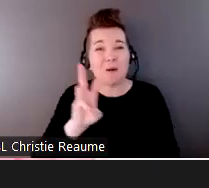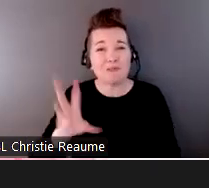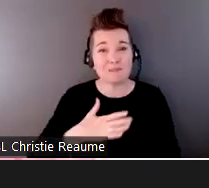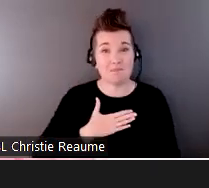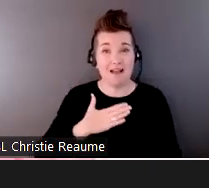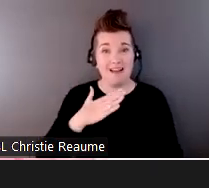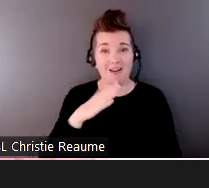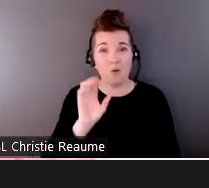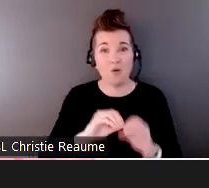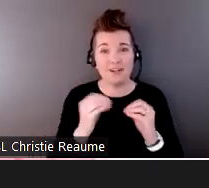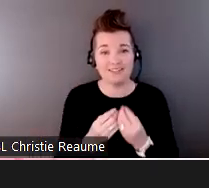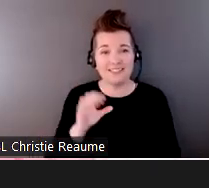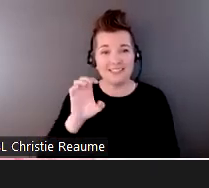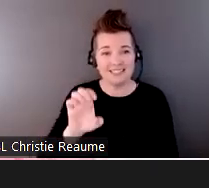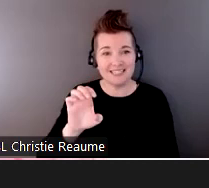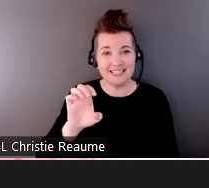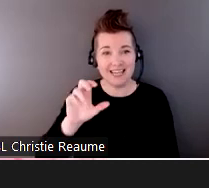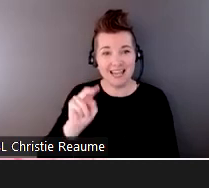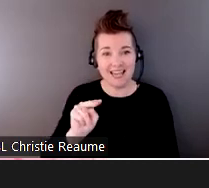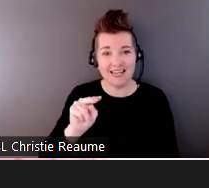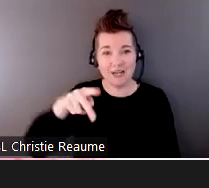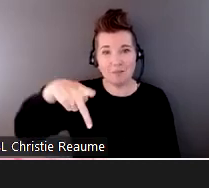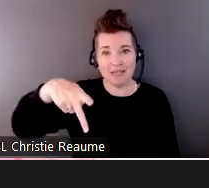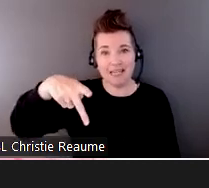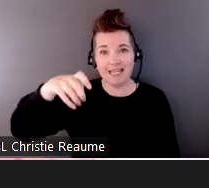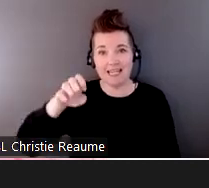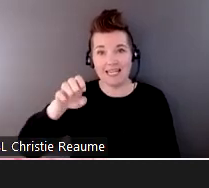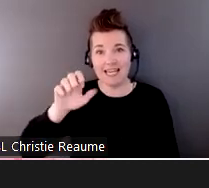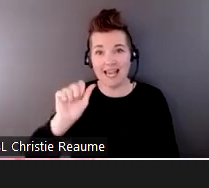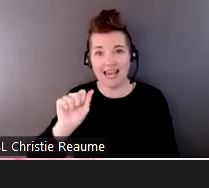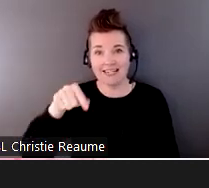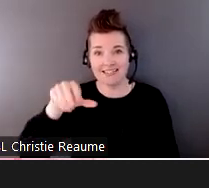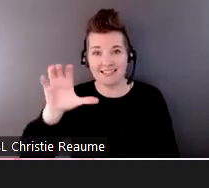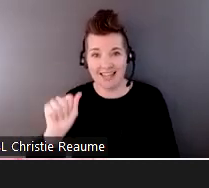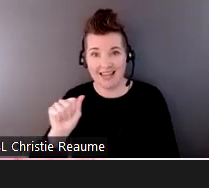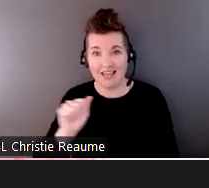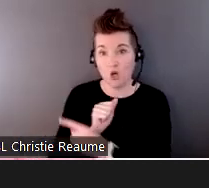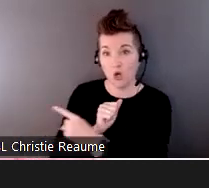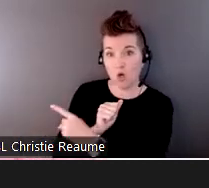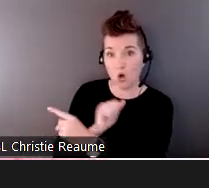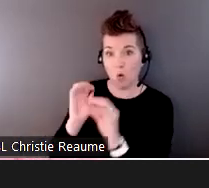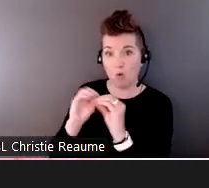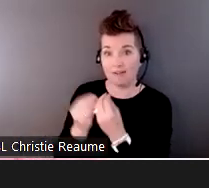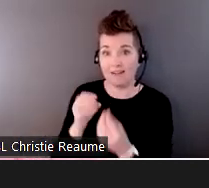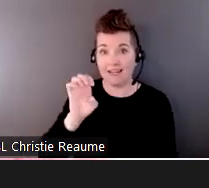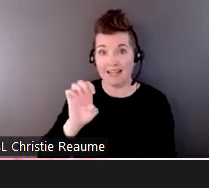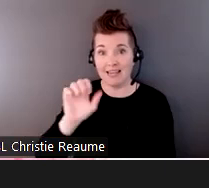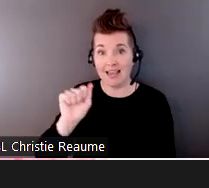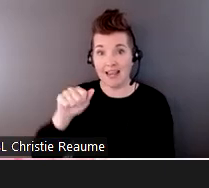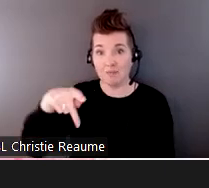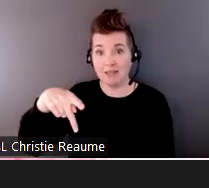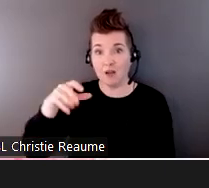organization cnpea the website is cnpea.ca and rayanne's organization is elder abuse prevention